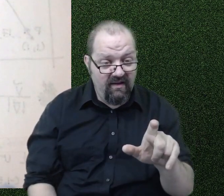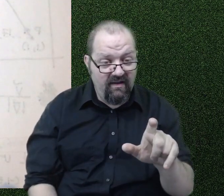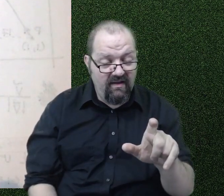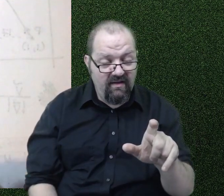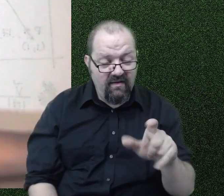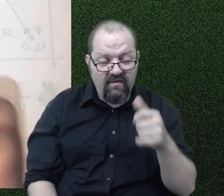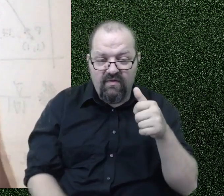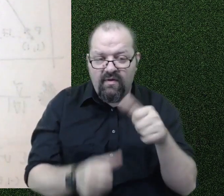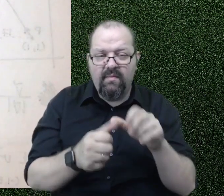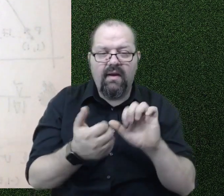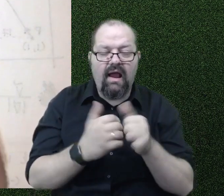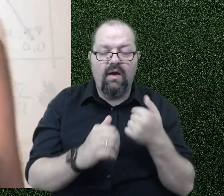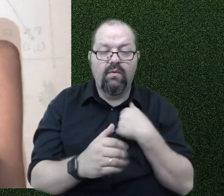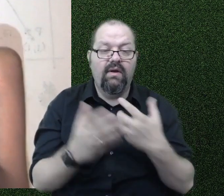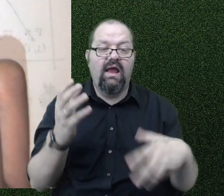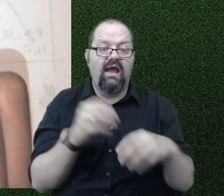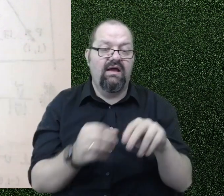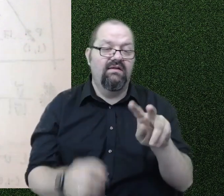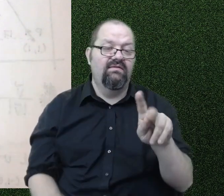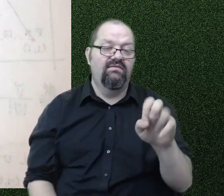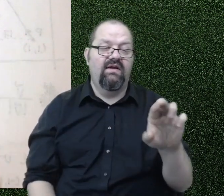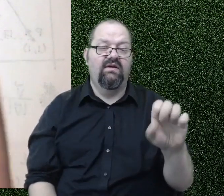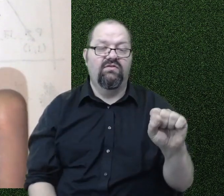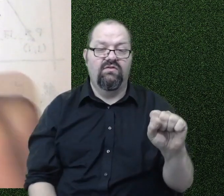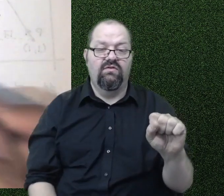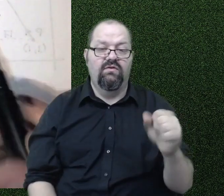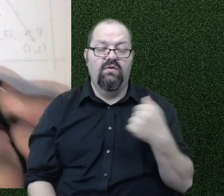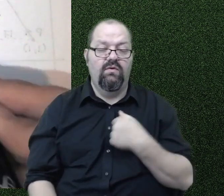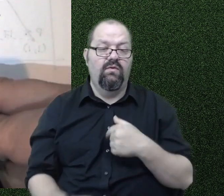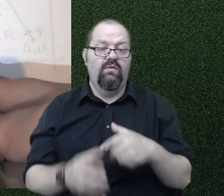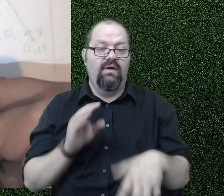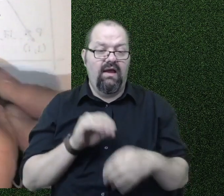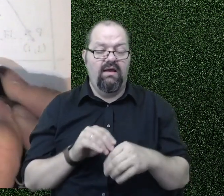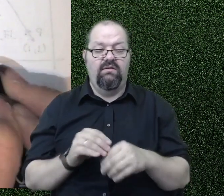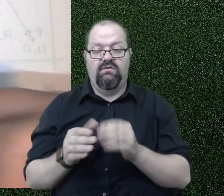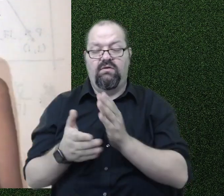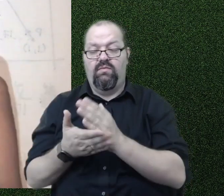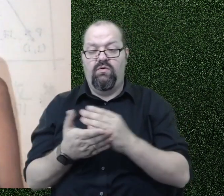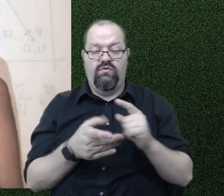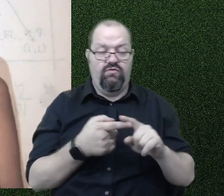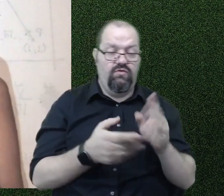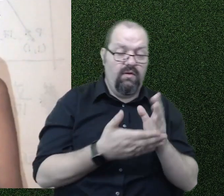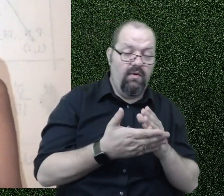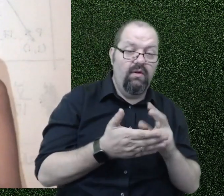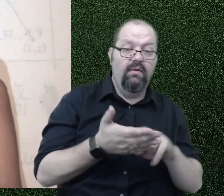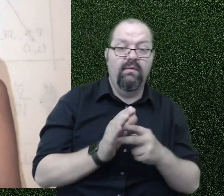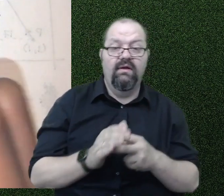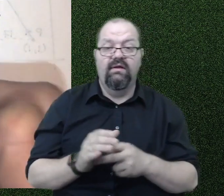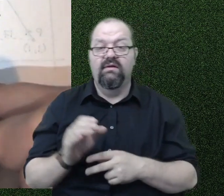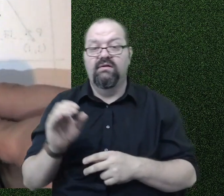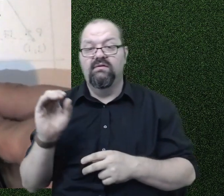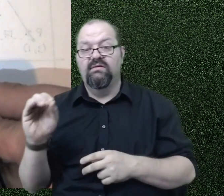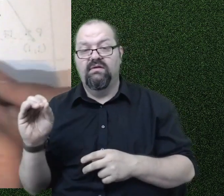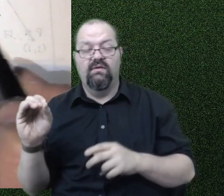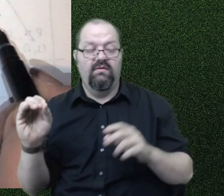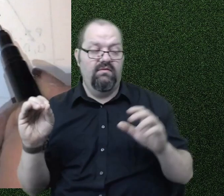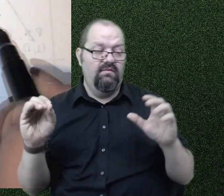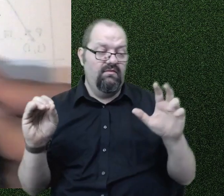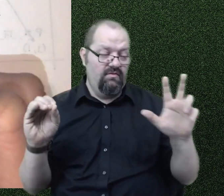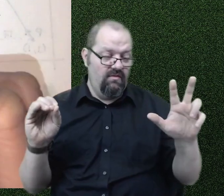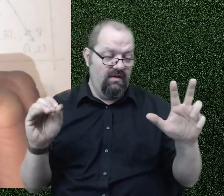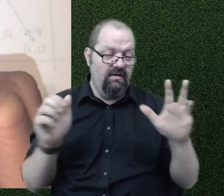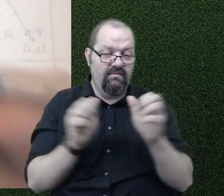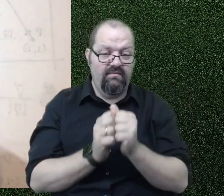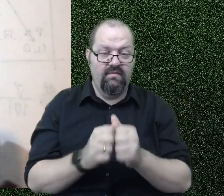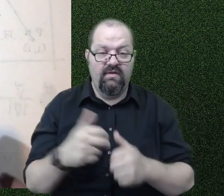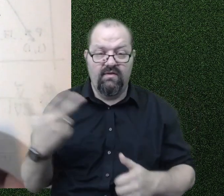Remember how we add vectors? We add component by component. Is 3 plus 0 3? Yes. Is 0 plus